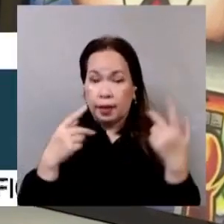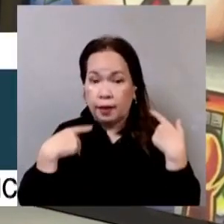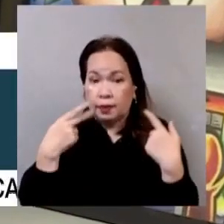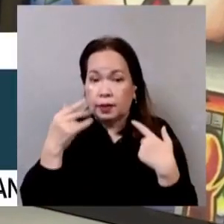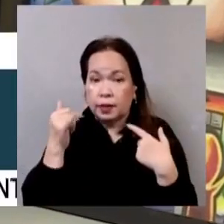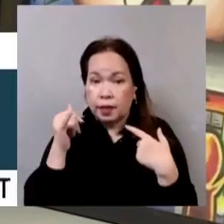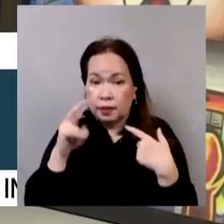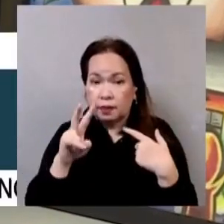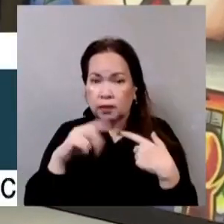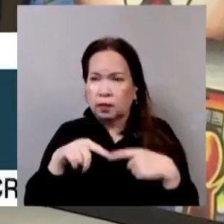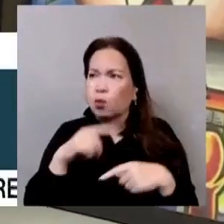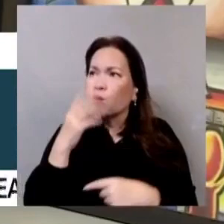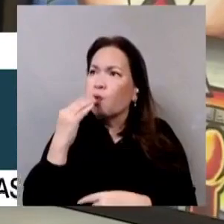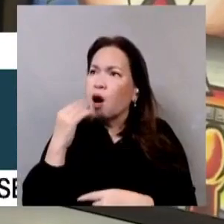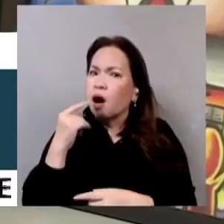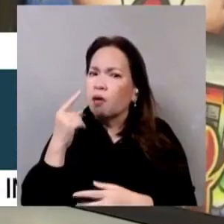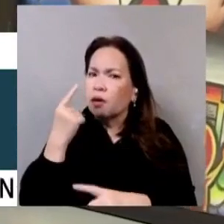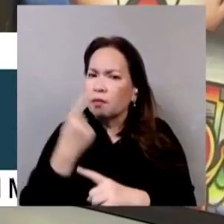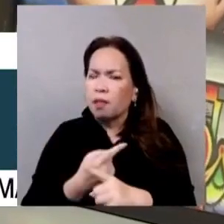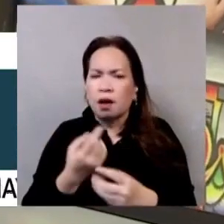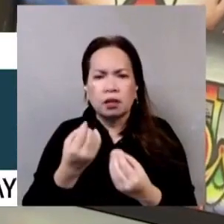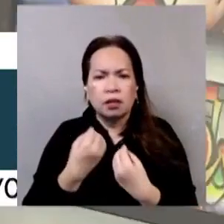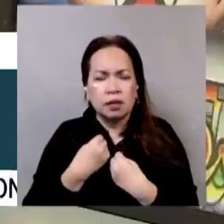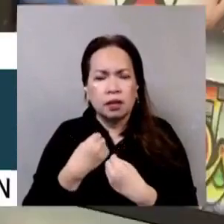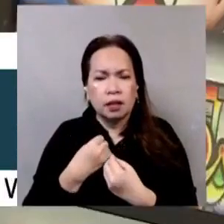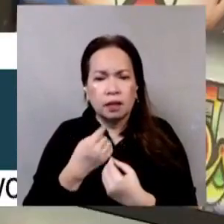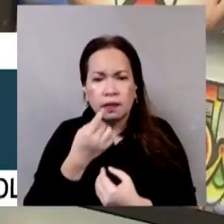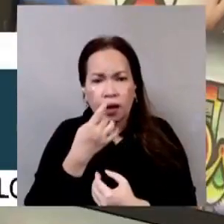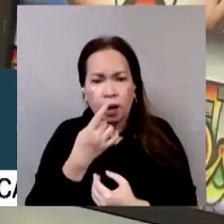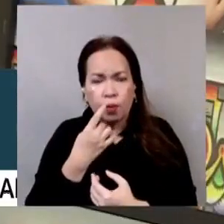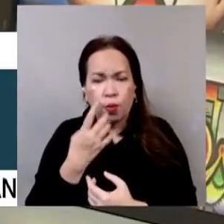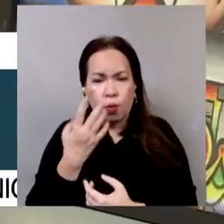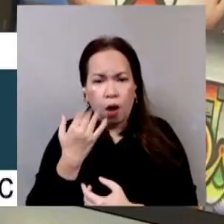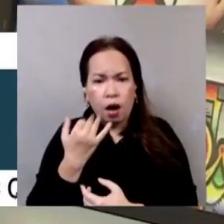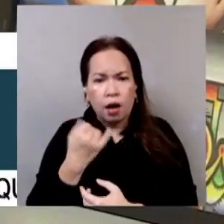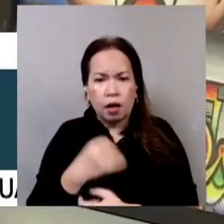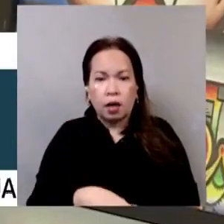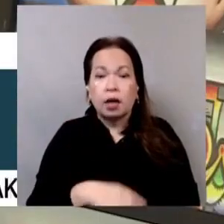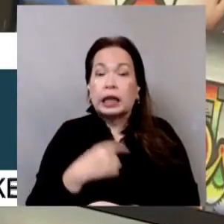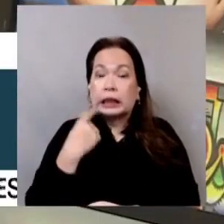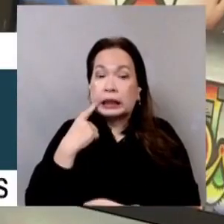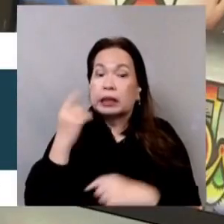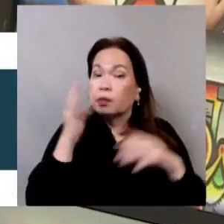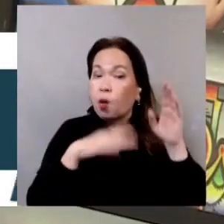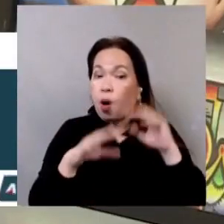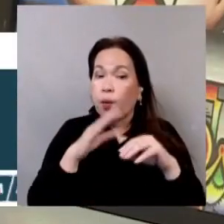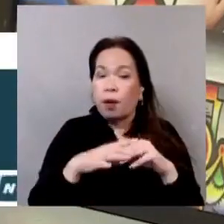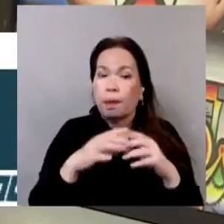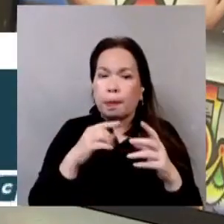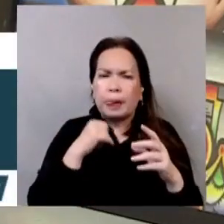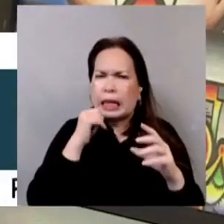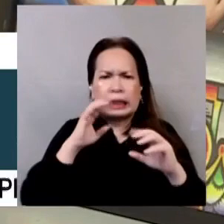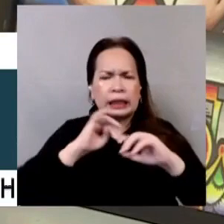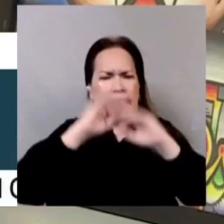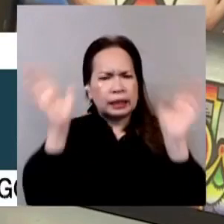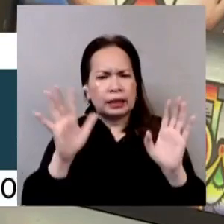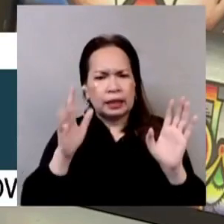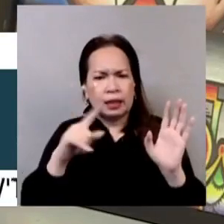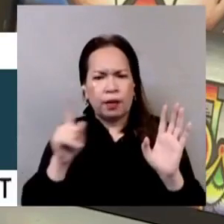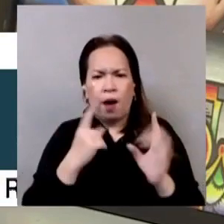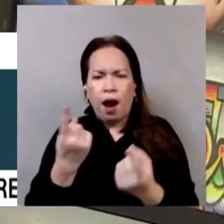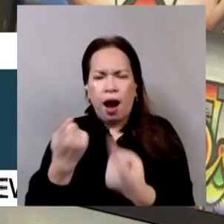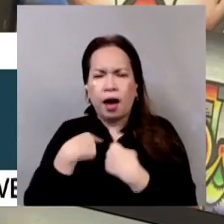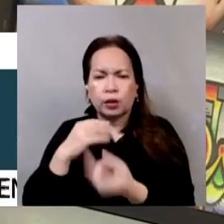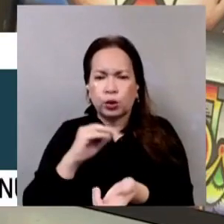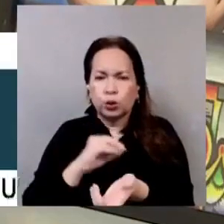mismo. Bakit 1 month na lang yung ibinibigay? Ang problema ay, hindi malinaw yung sagot ng doktor o